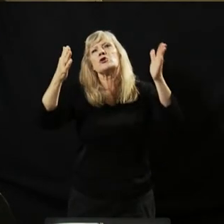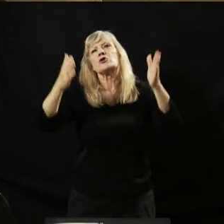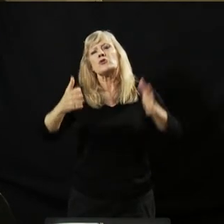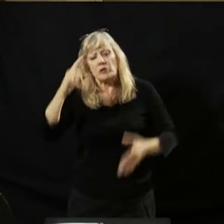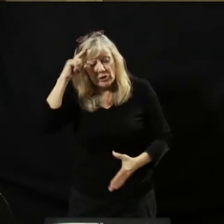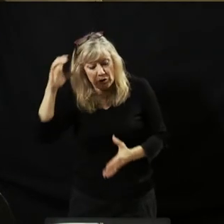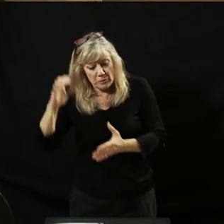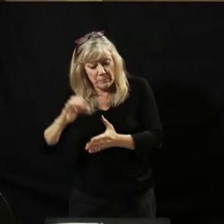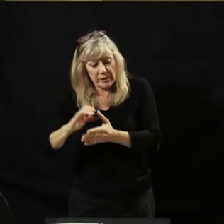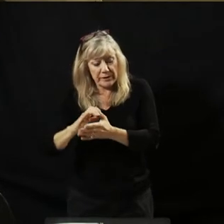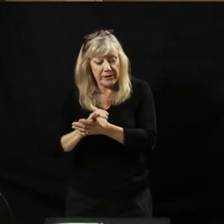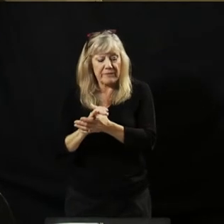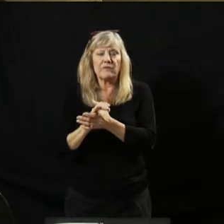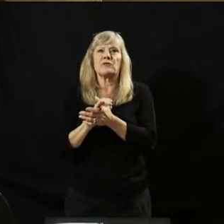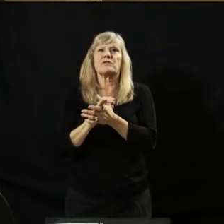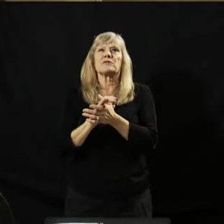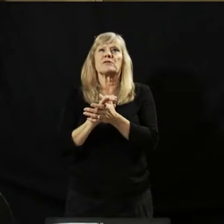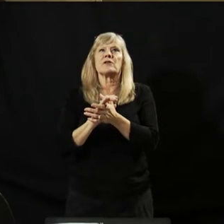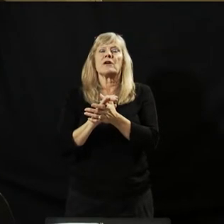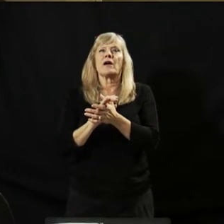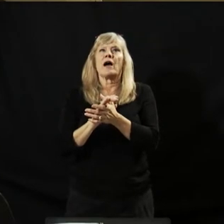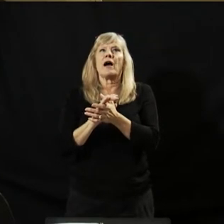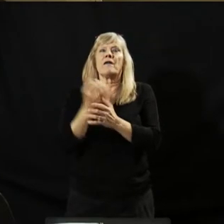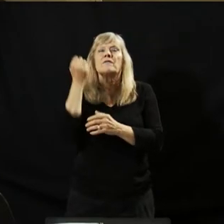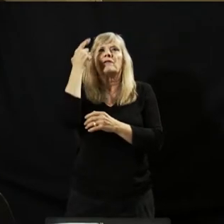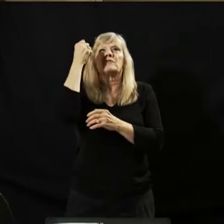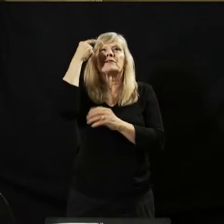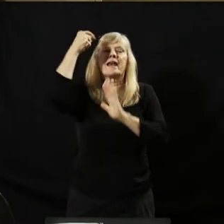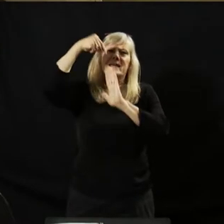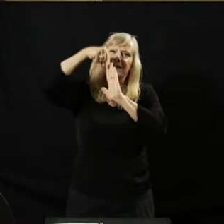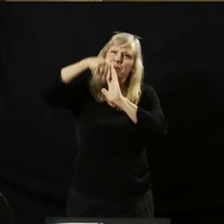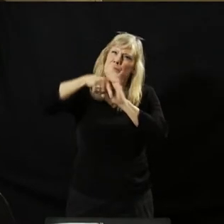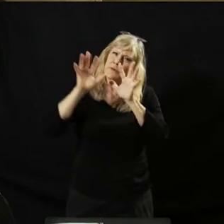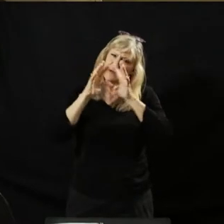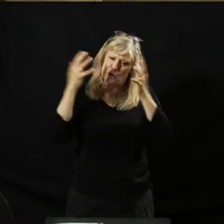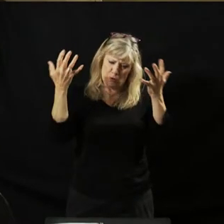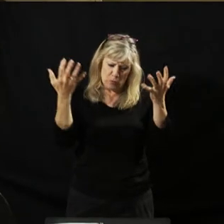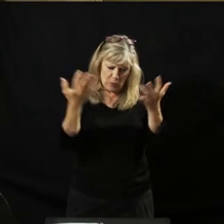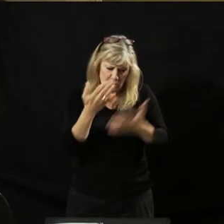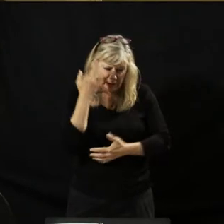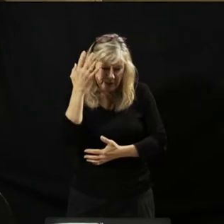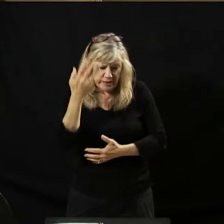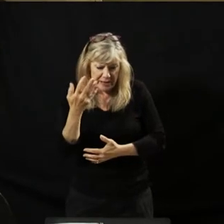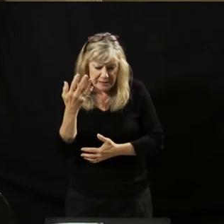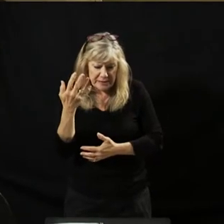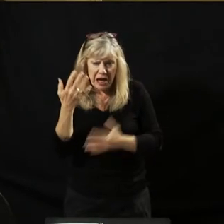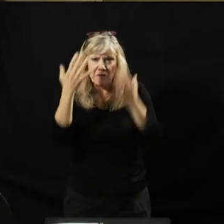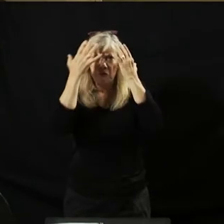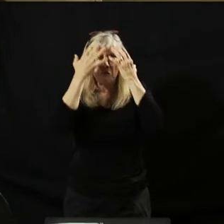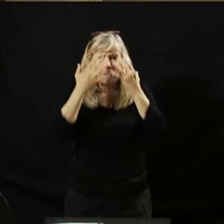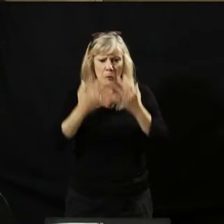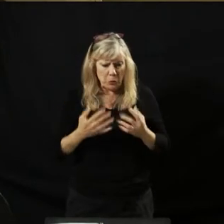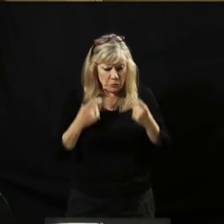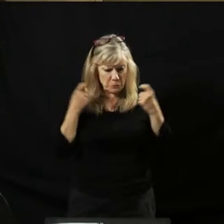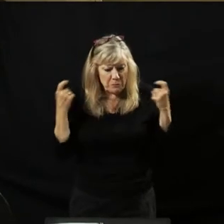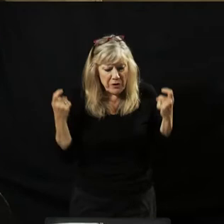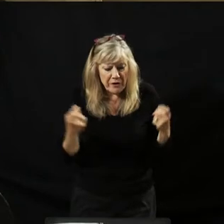apart from worldly vices and from the gloom of sin,